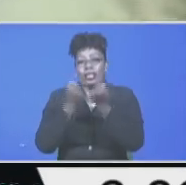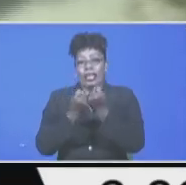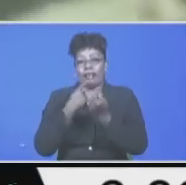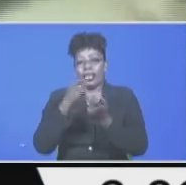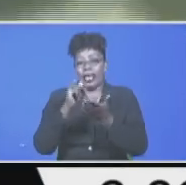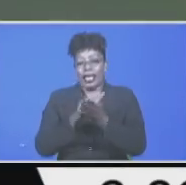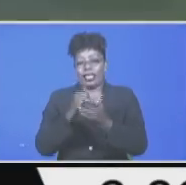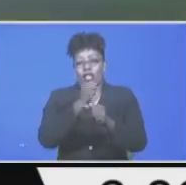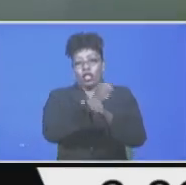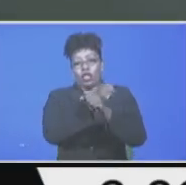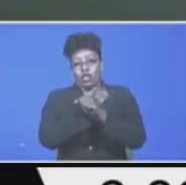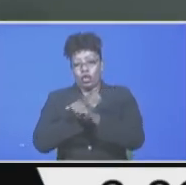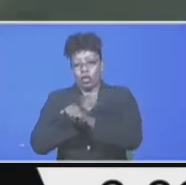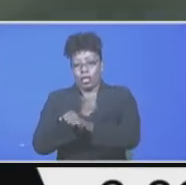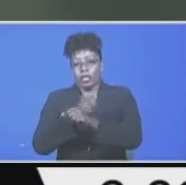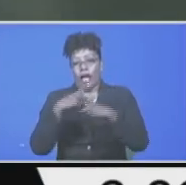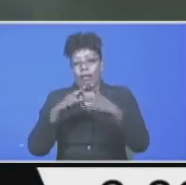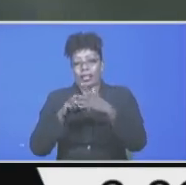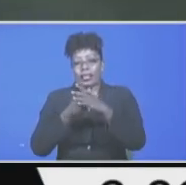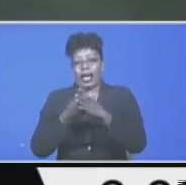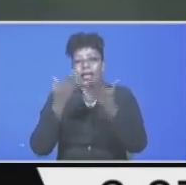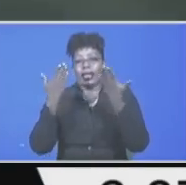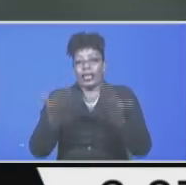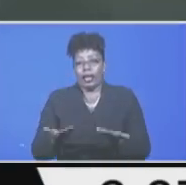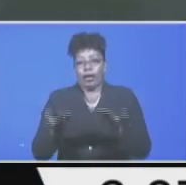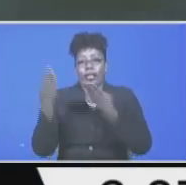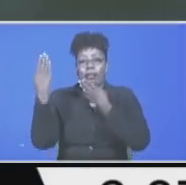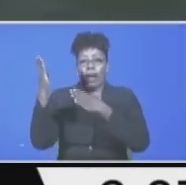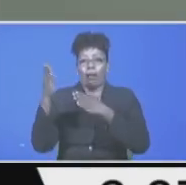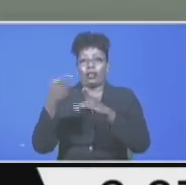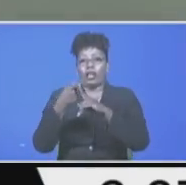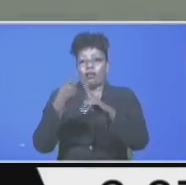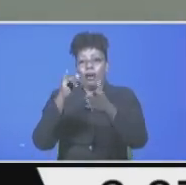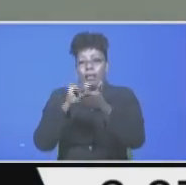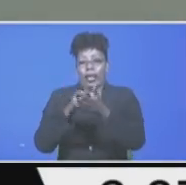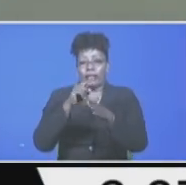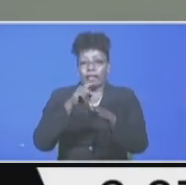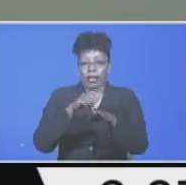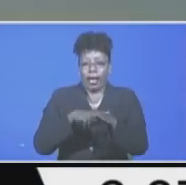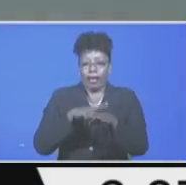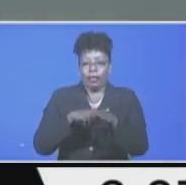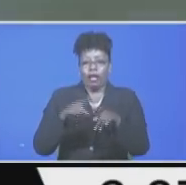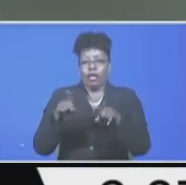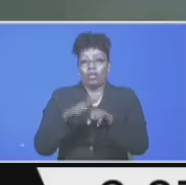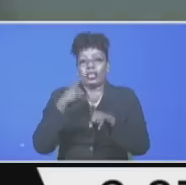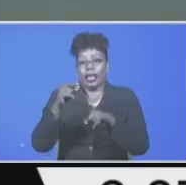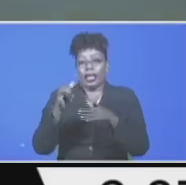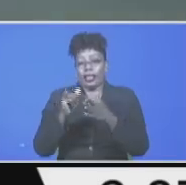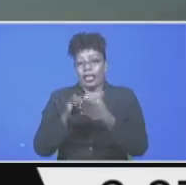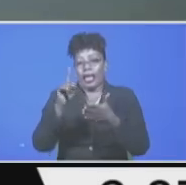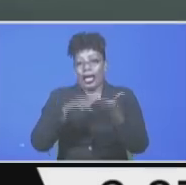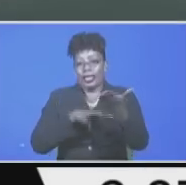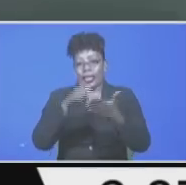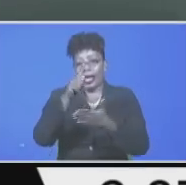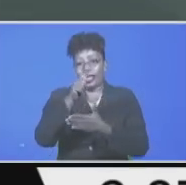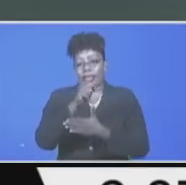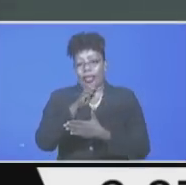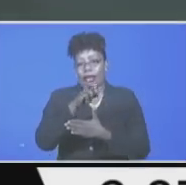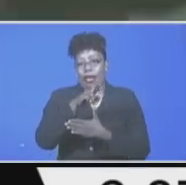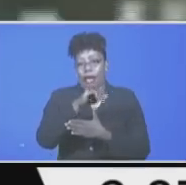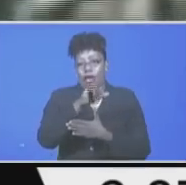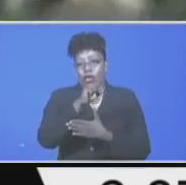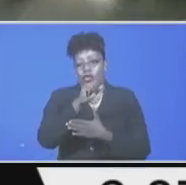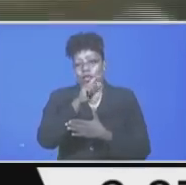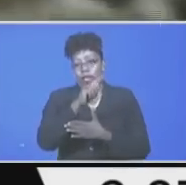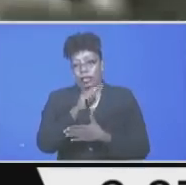several security measures have been implemented here in the Bahamas since that tragedy. Minister Henfield noted that the new anti-terrorism bill has made way